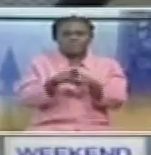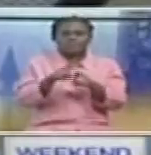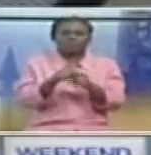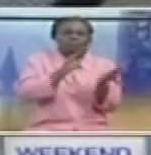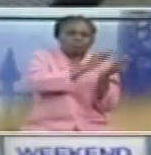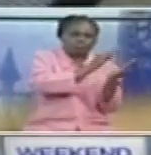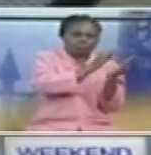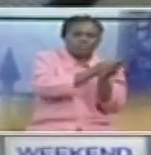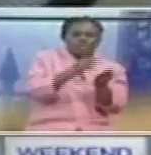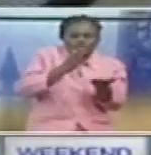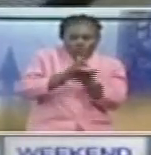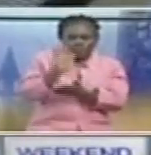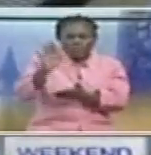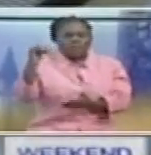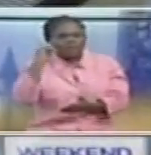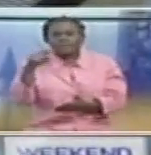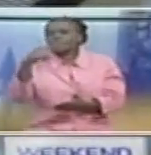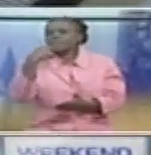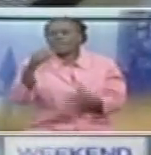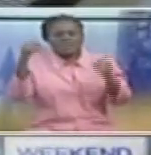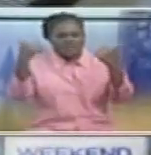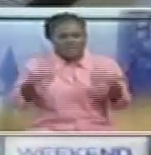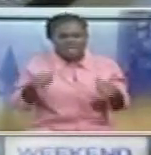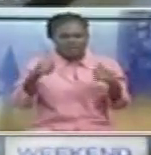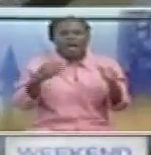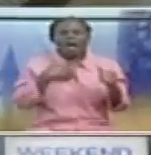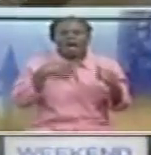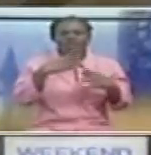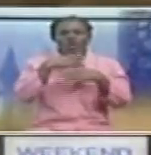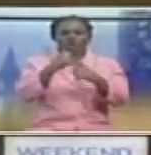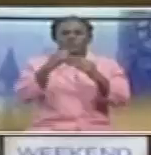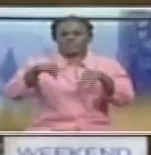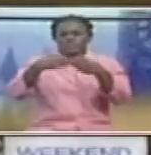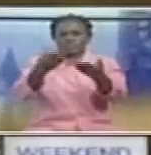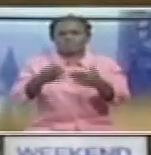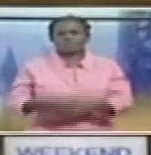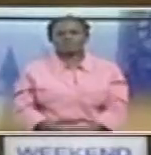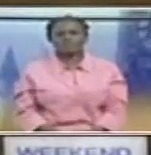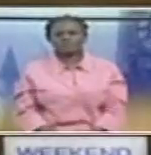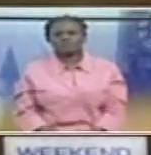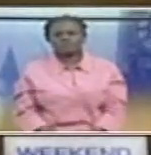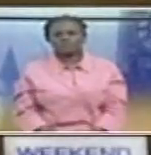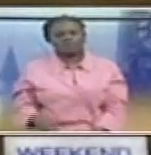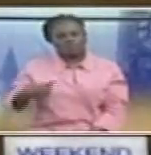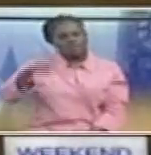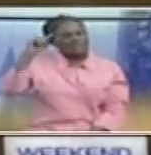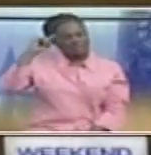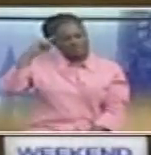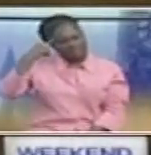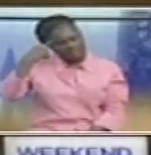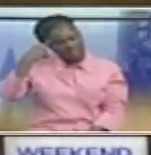those that came through to hers. She says she has never had the courage to delete them. Yani tunafikiria tu mambo